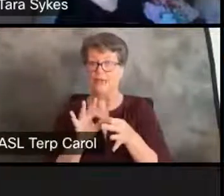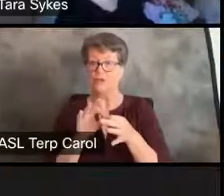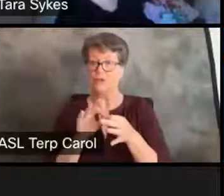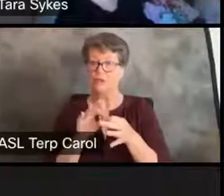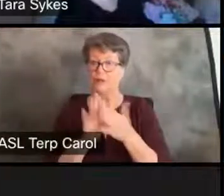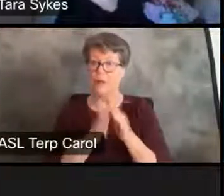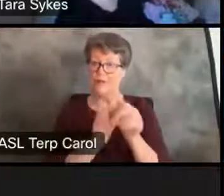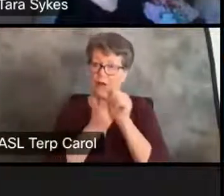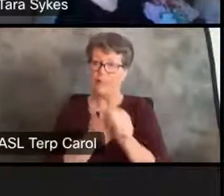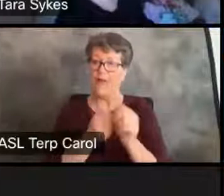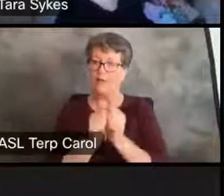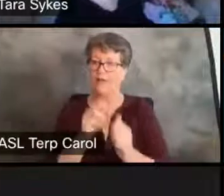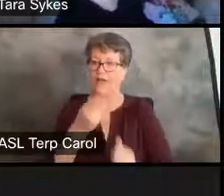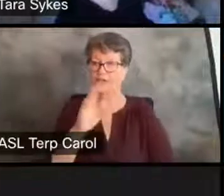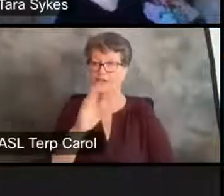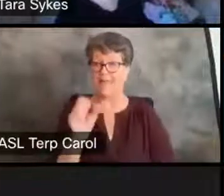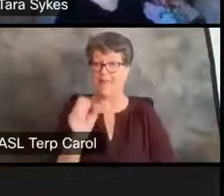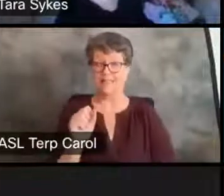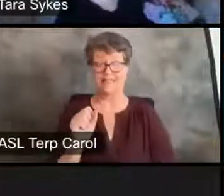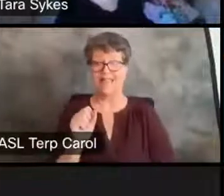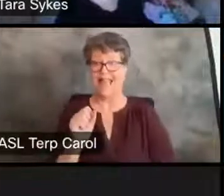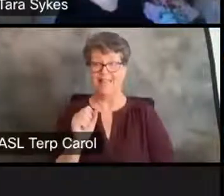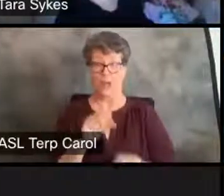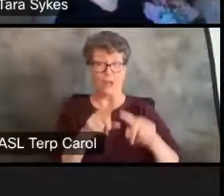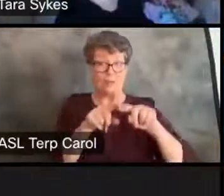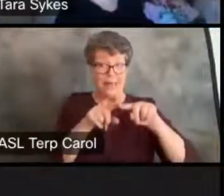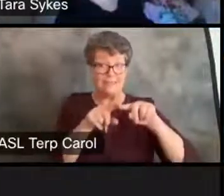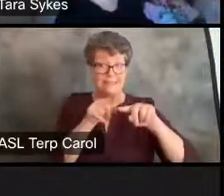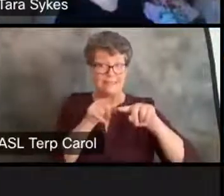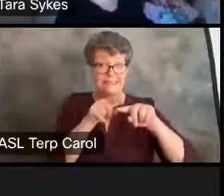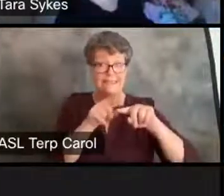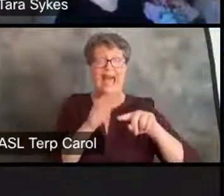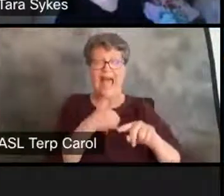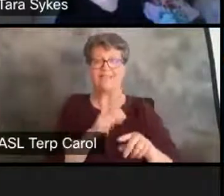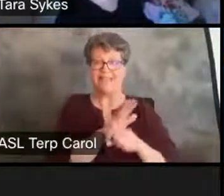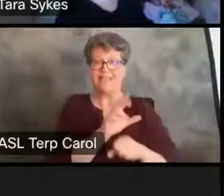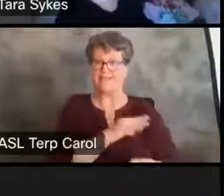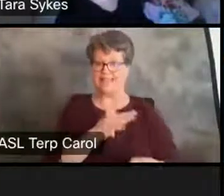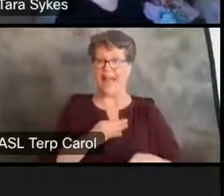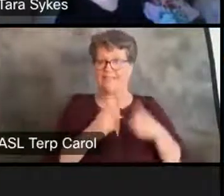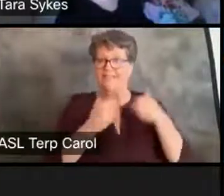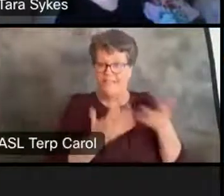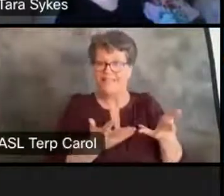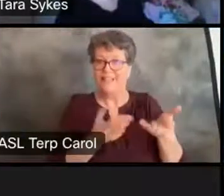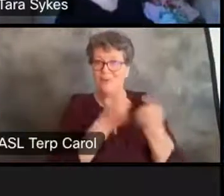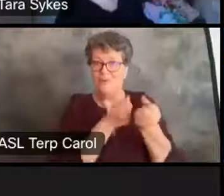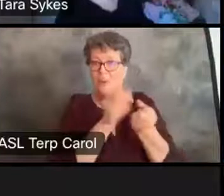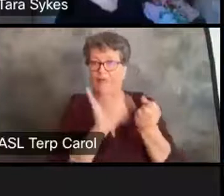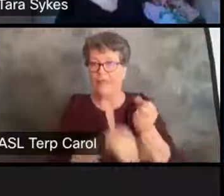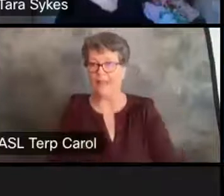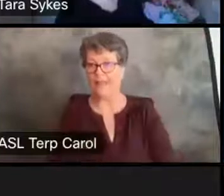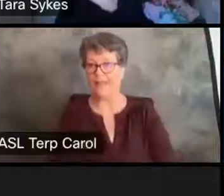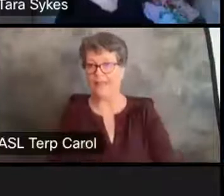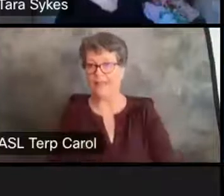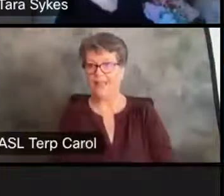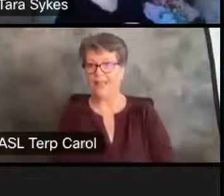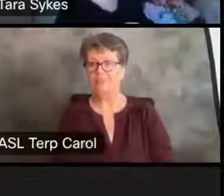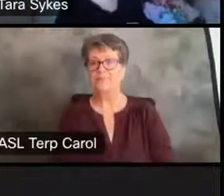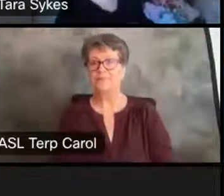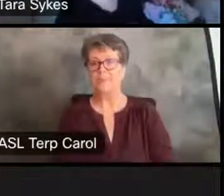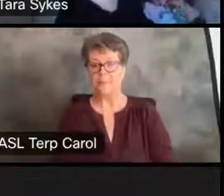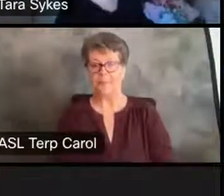will lead to individuals not being able to have their goals met, with the IPPs. So for us, we felt like Regional Center was completely on board with